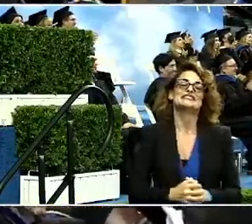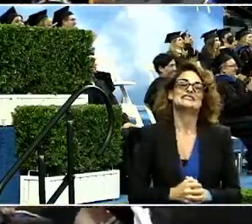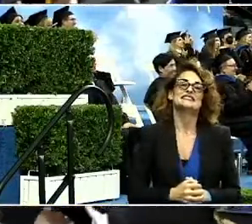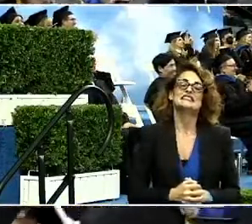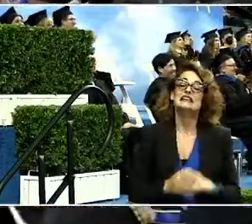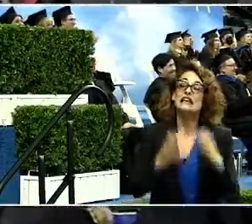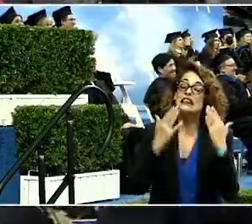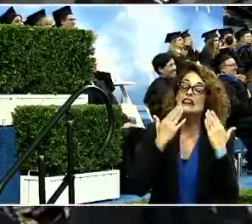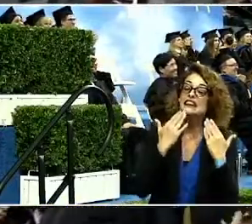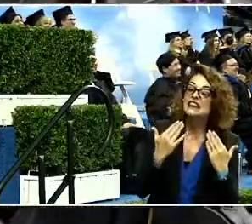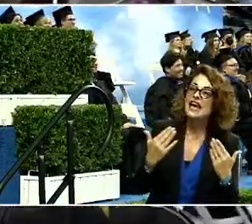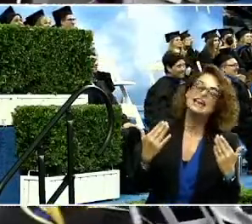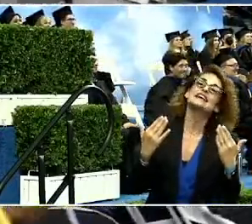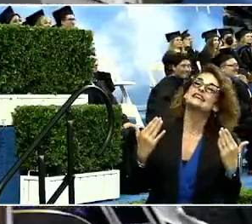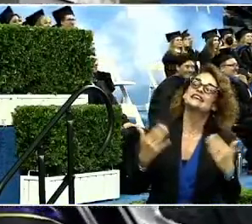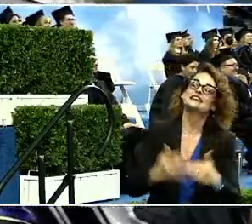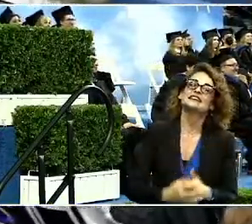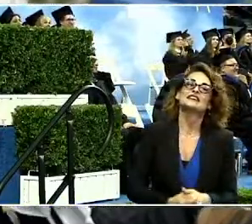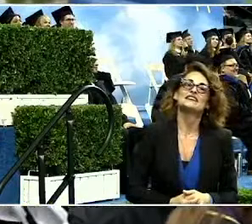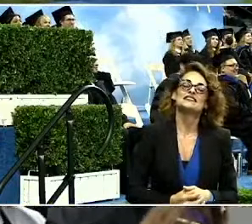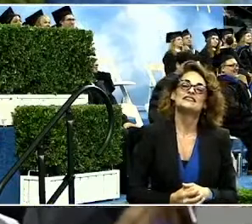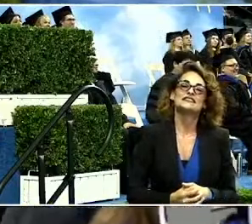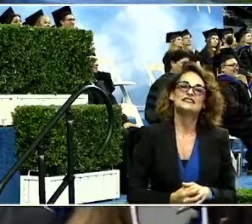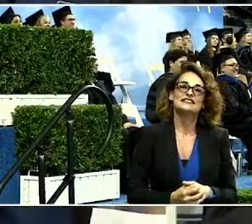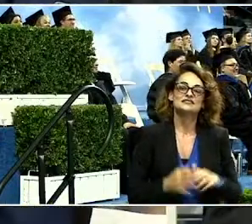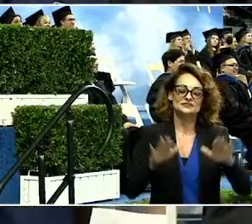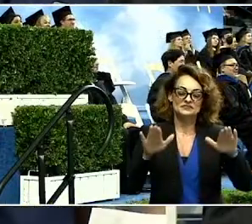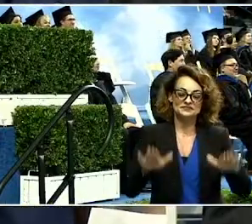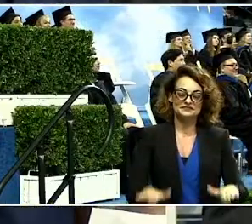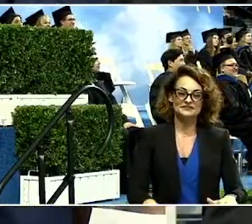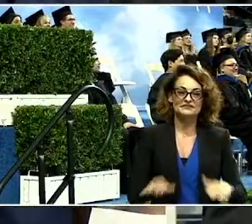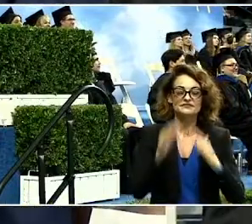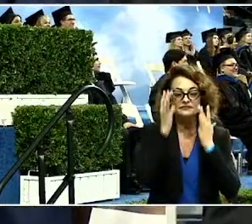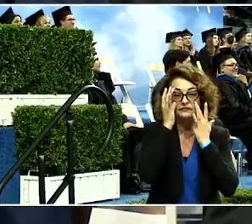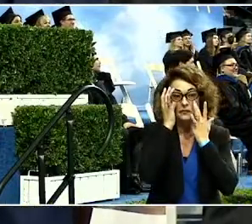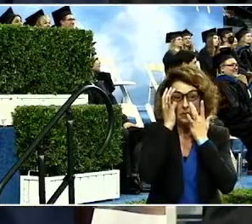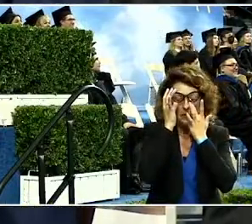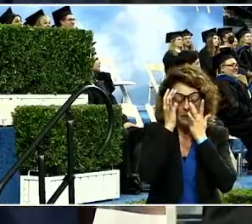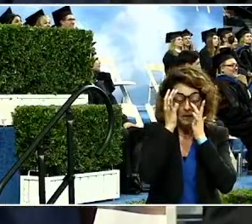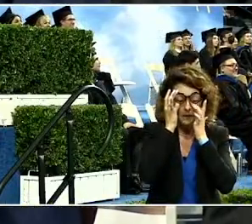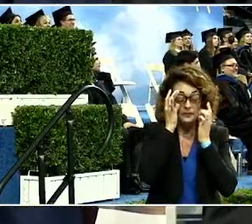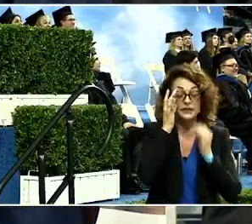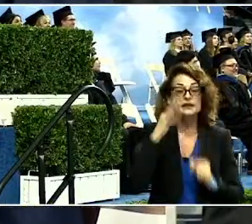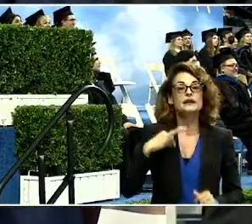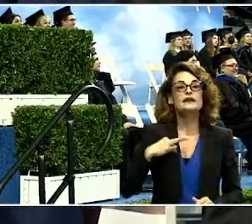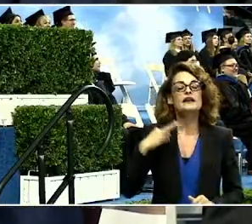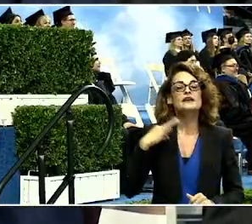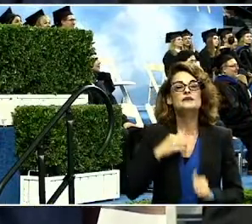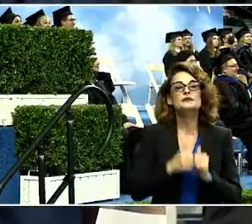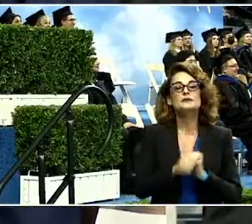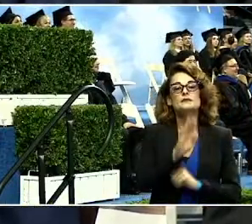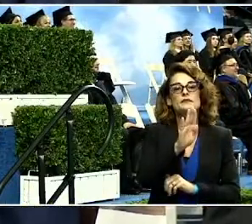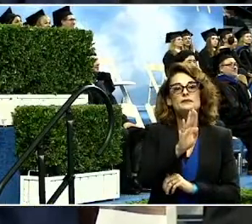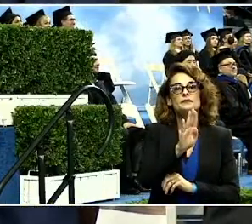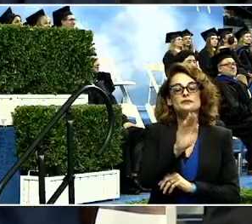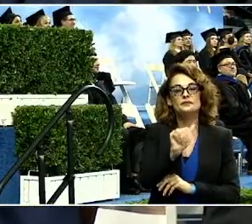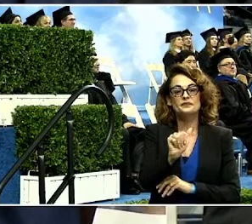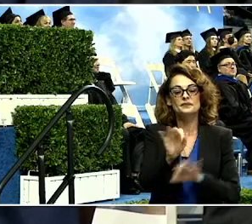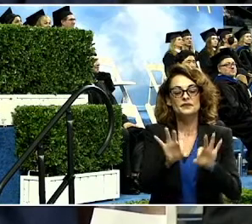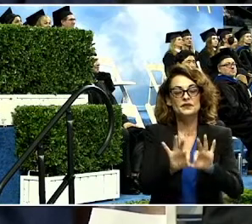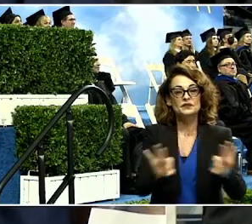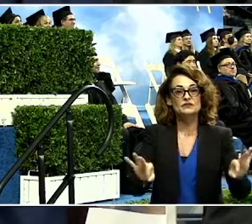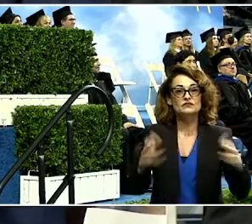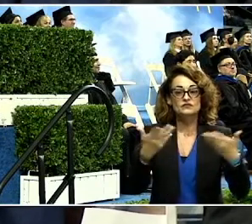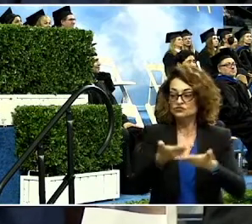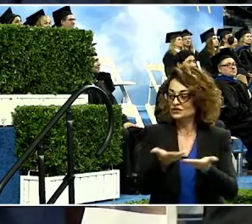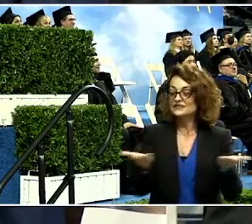Thank you, Abel. Candidates, please be seated. The candidates for the bachelor's degrees have now been presented. I call on